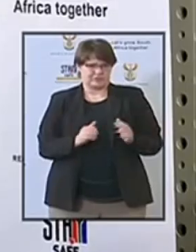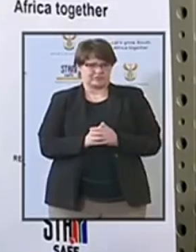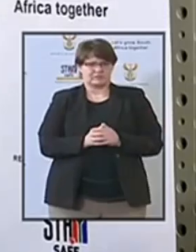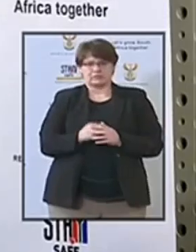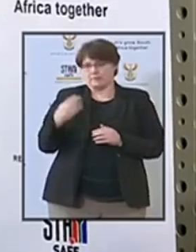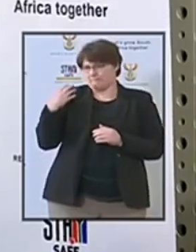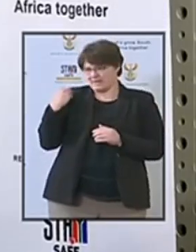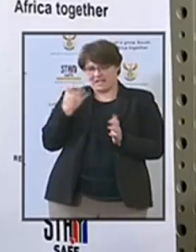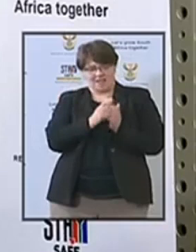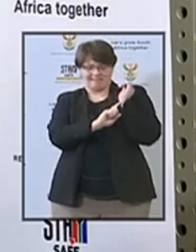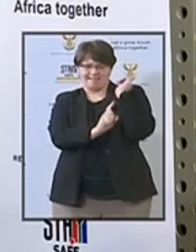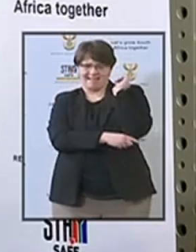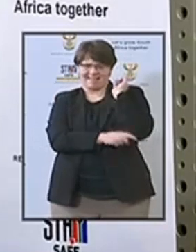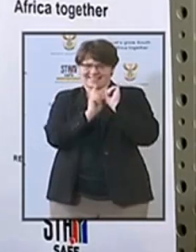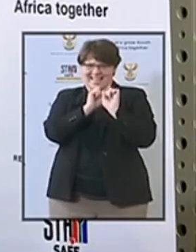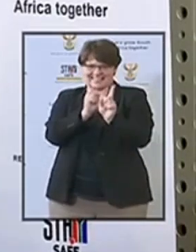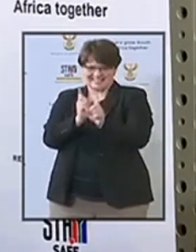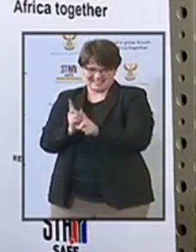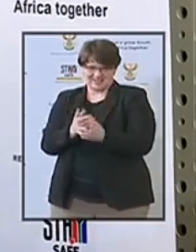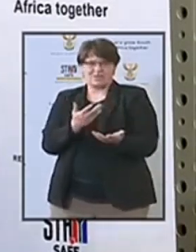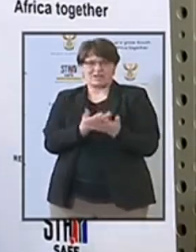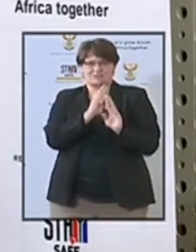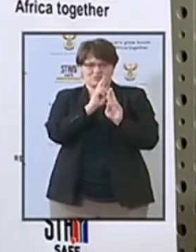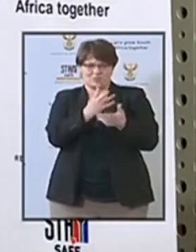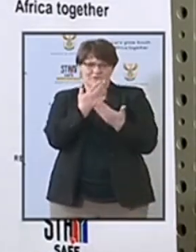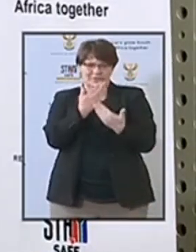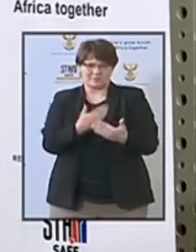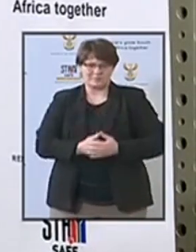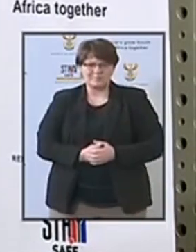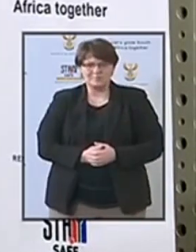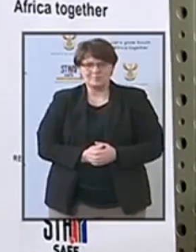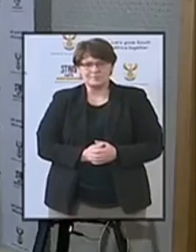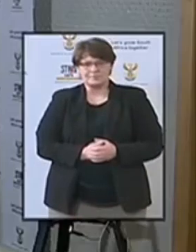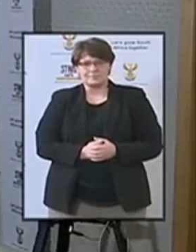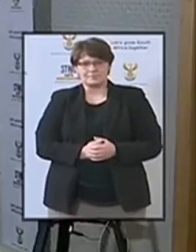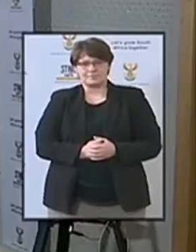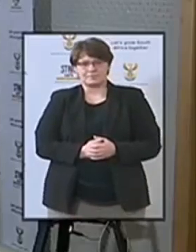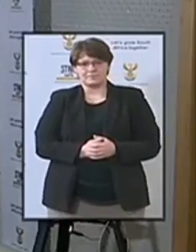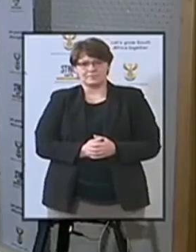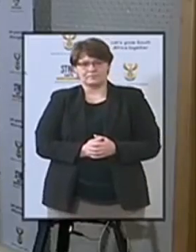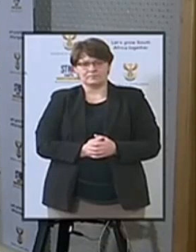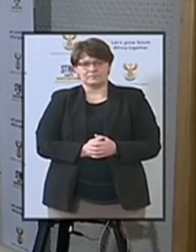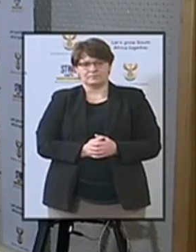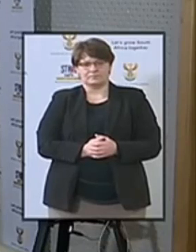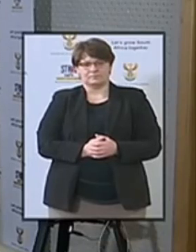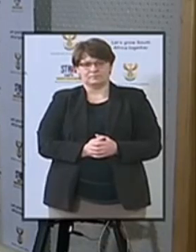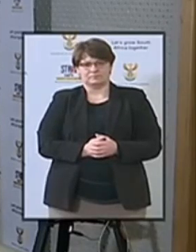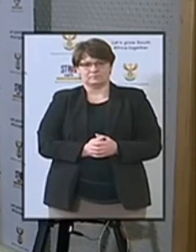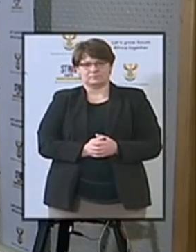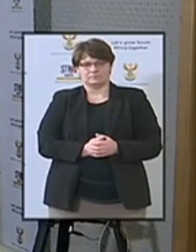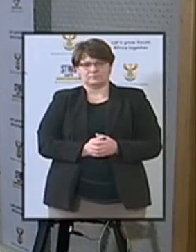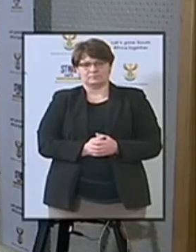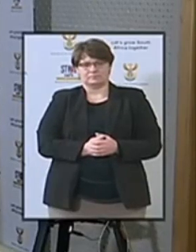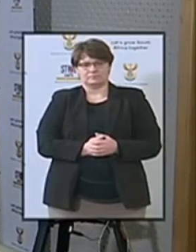you. Ungqongqoshe wezobulungiswa uRonald Lamula uthi luzocutshungulisiswa uhlelo lezinkampani ezihlomule